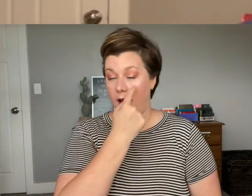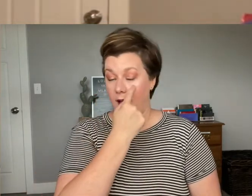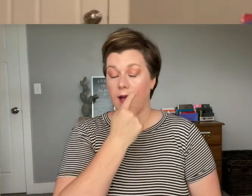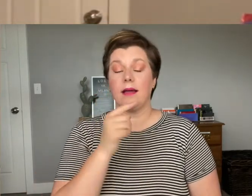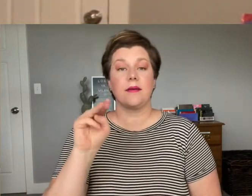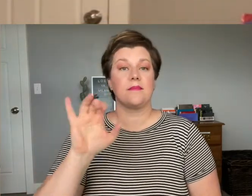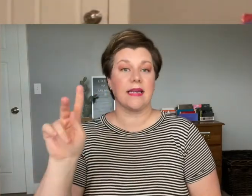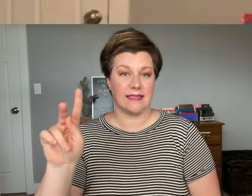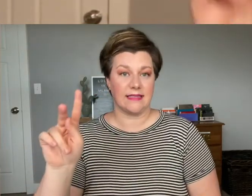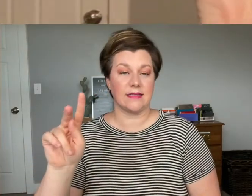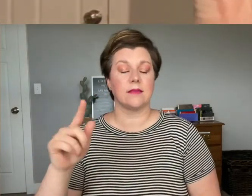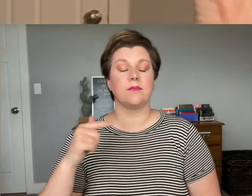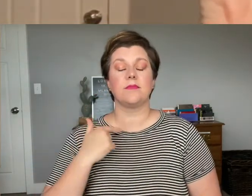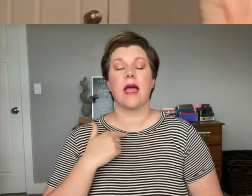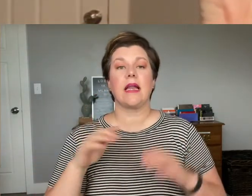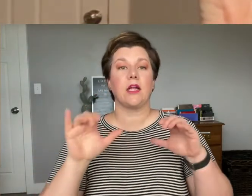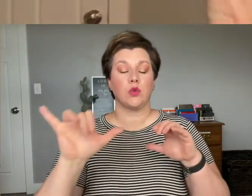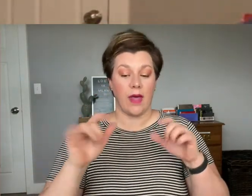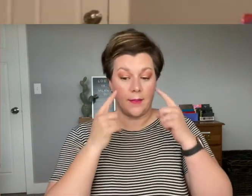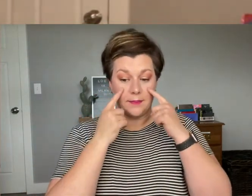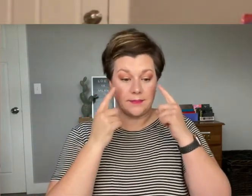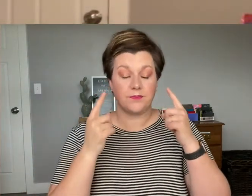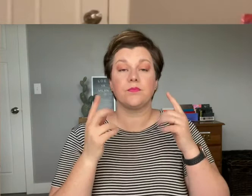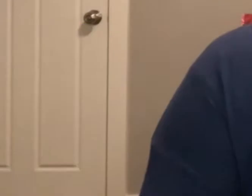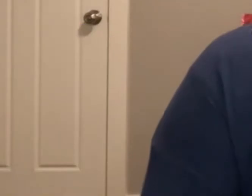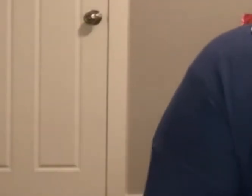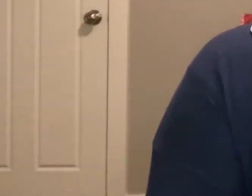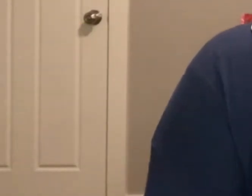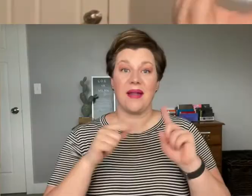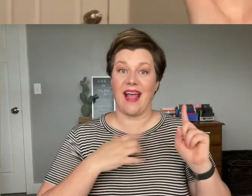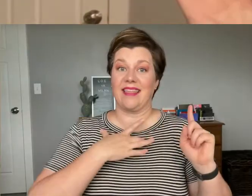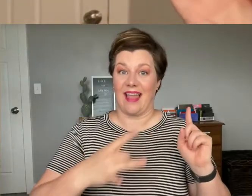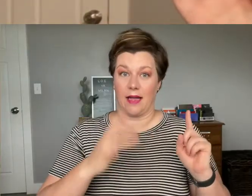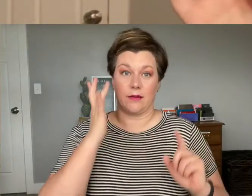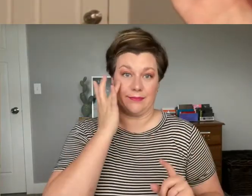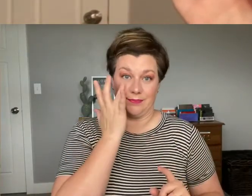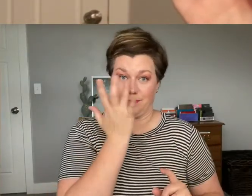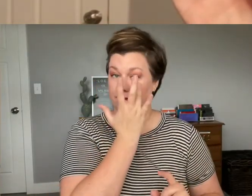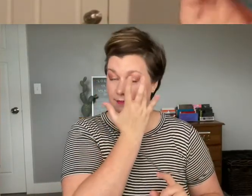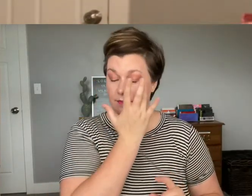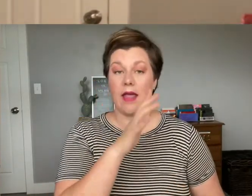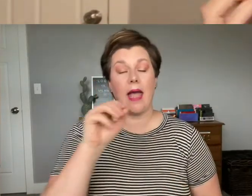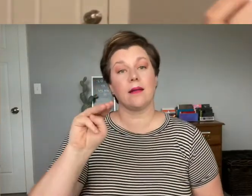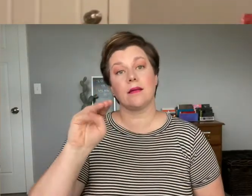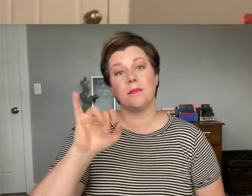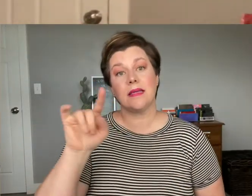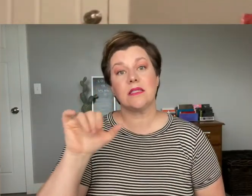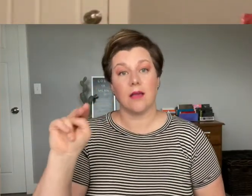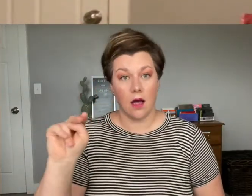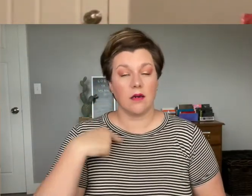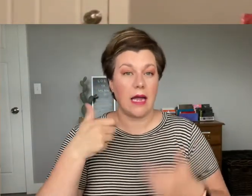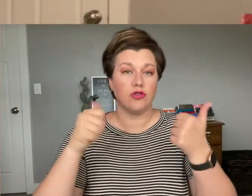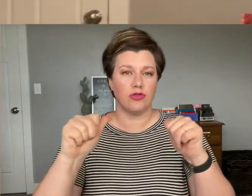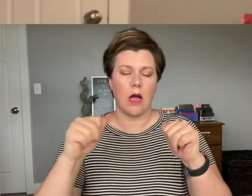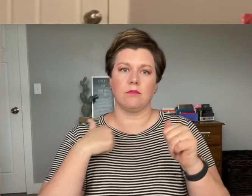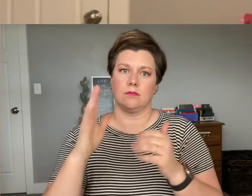Collagen Eye Revive Mask, and I do put that on. But I do like this mask, but the Mucin one that